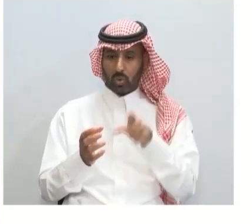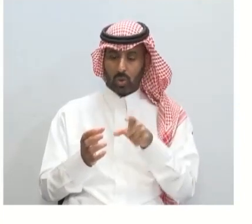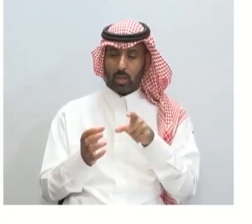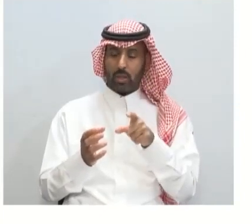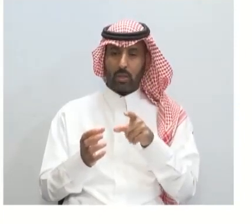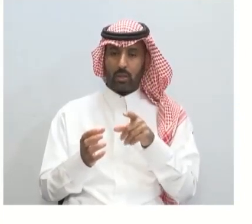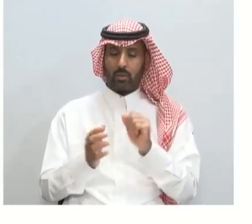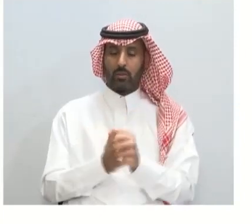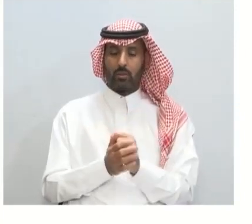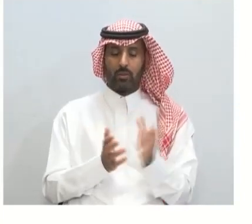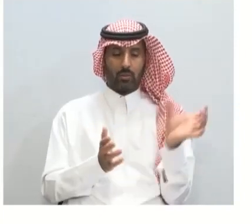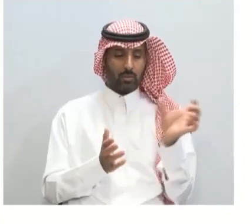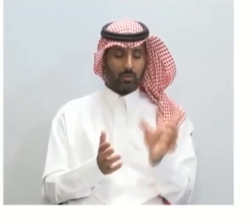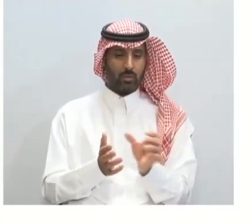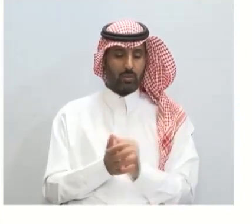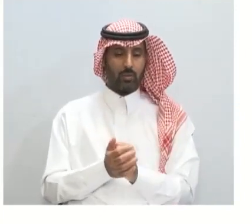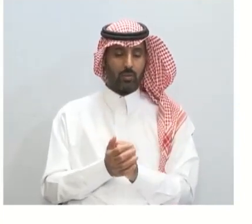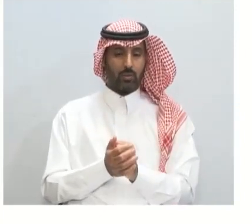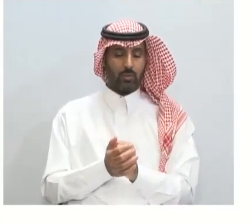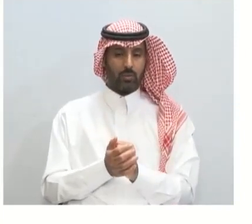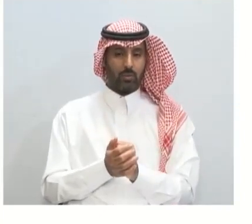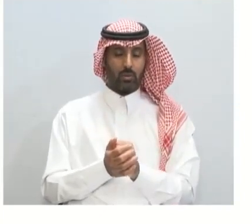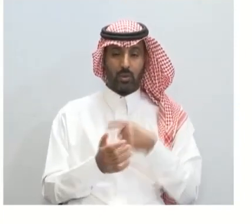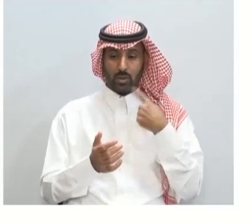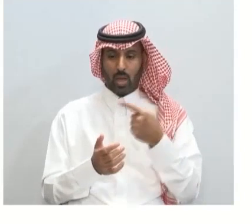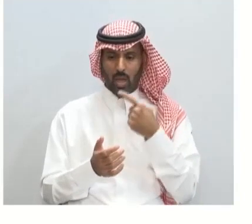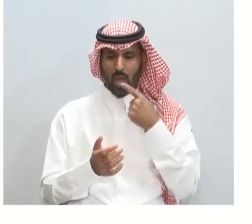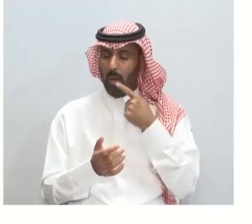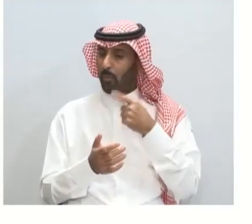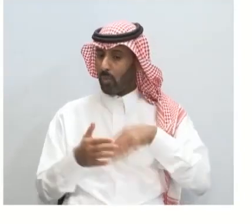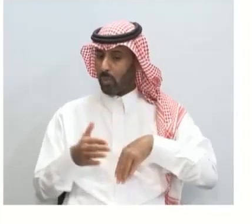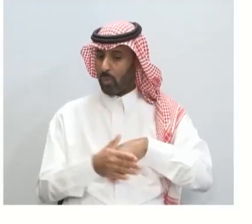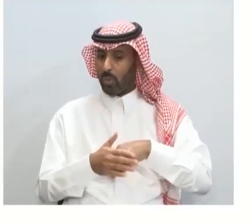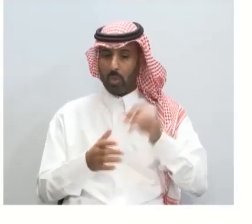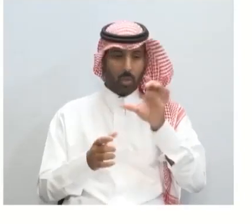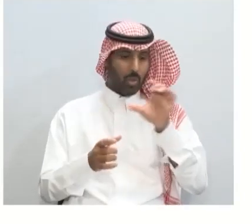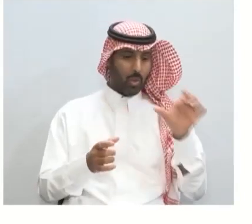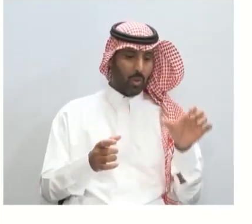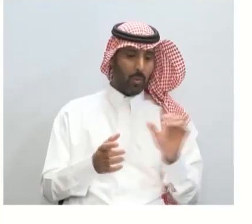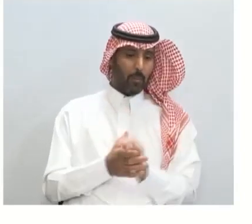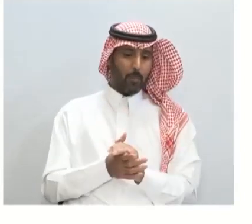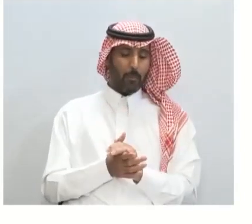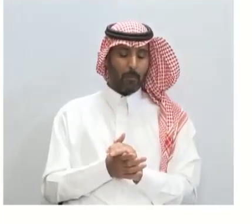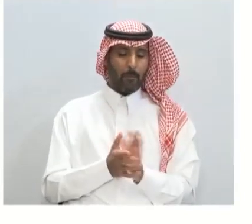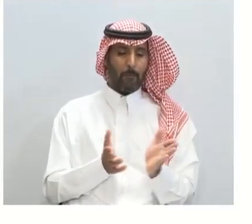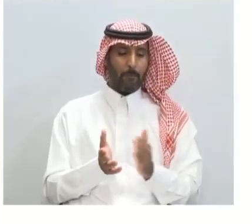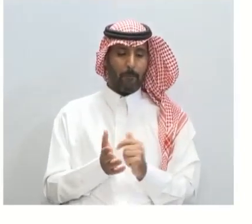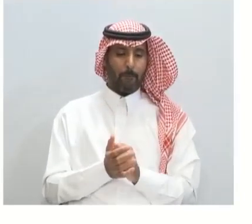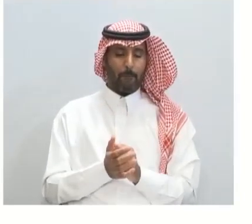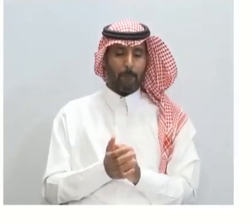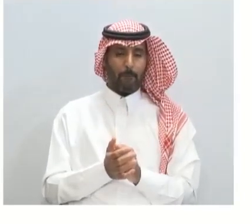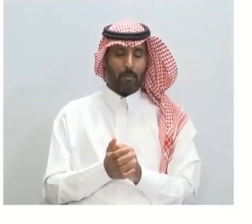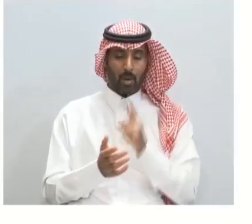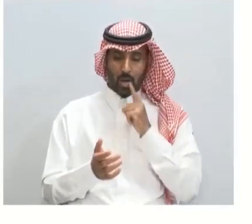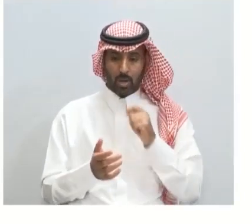your decision this word is often used in sports with referees or or umpire in a